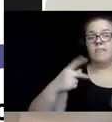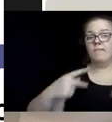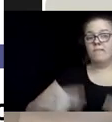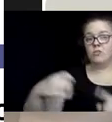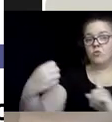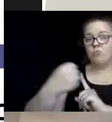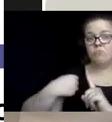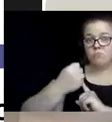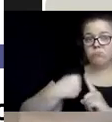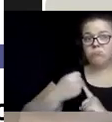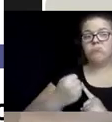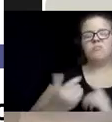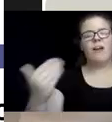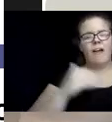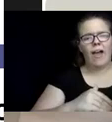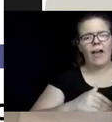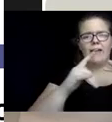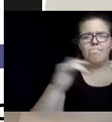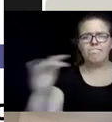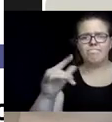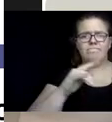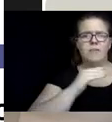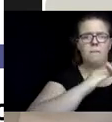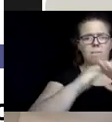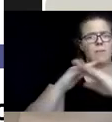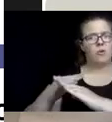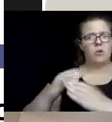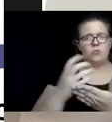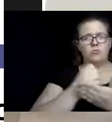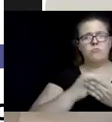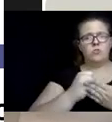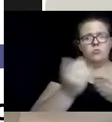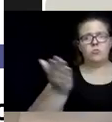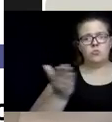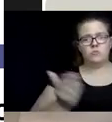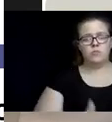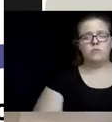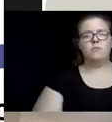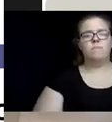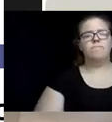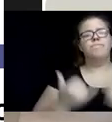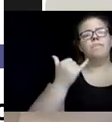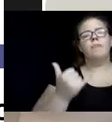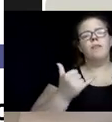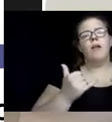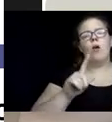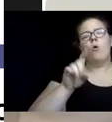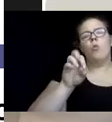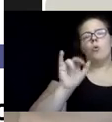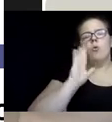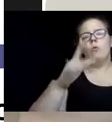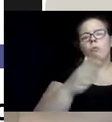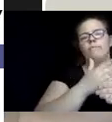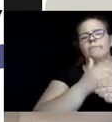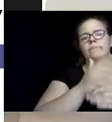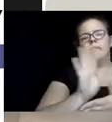And again, they have many other barriers to obtaining service. I'm now going to have Lori share a video highlighting just some